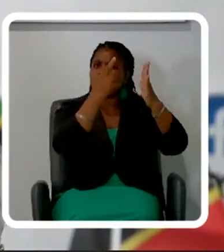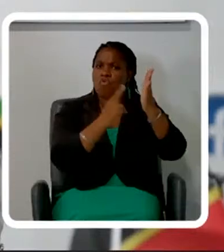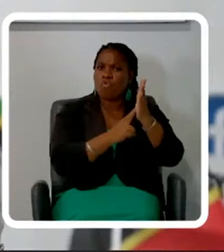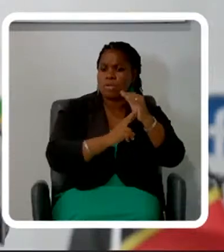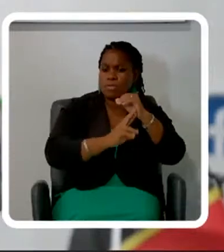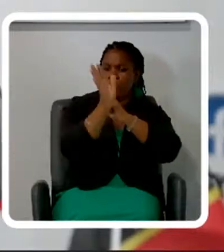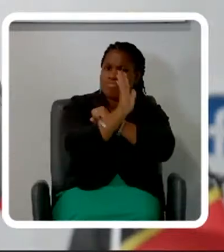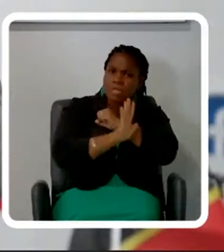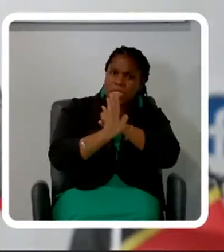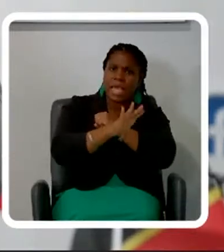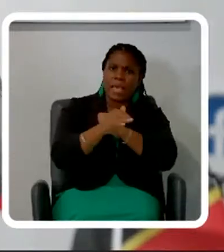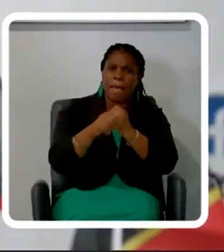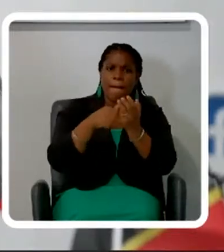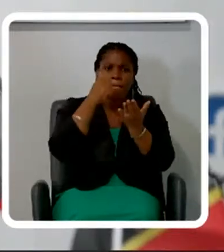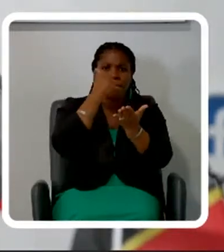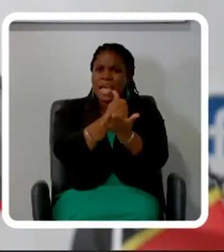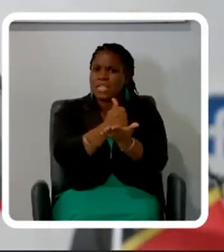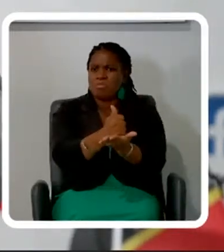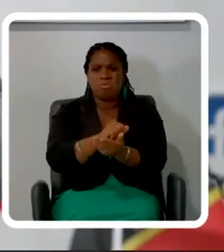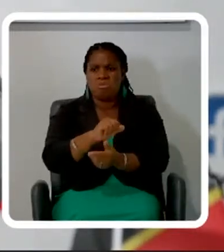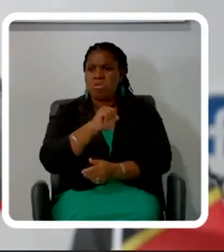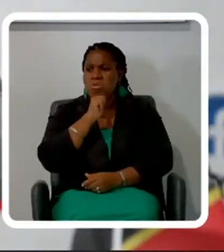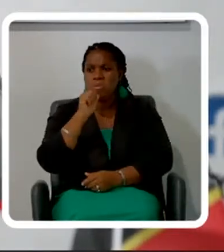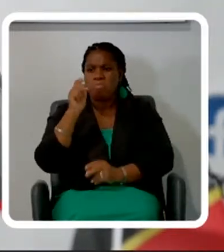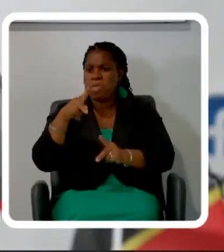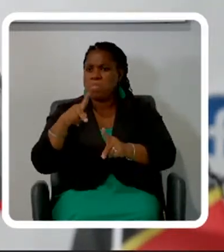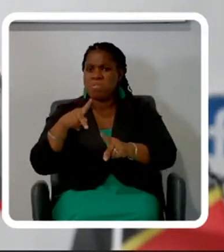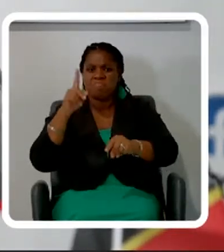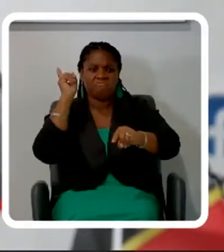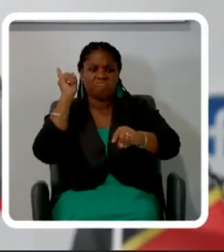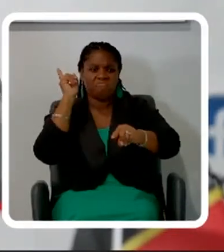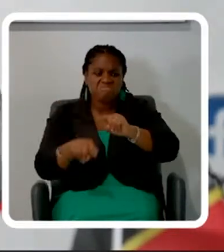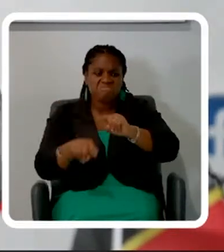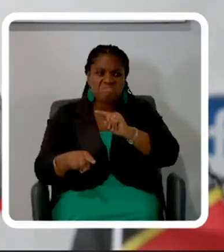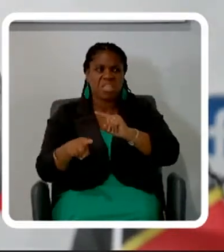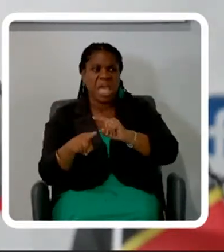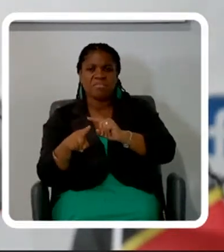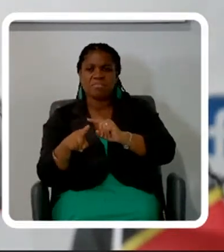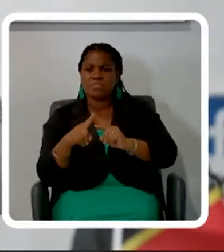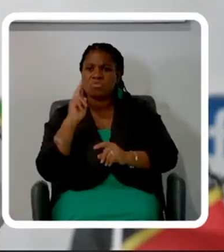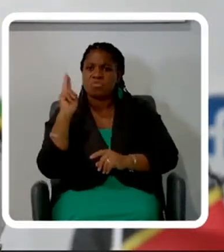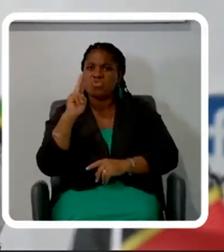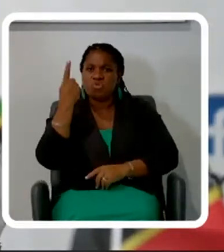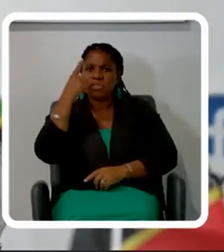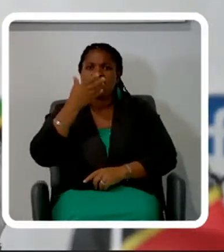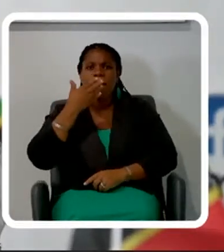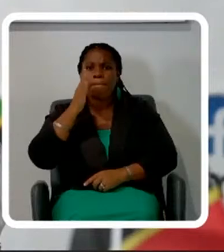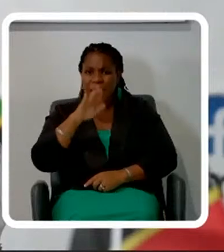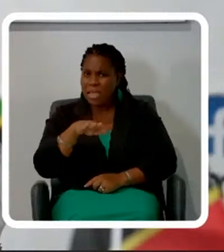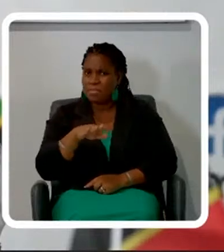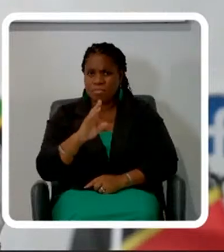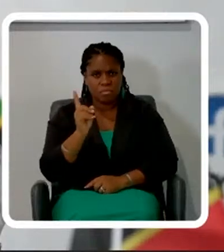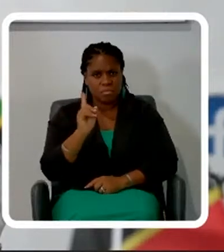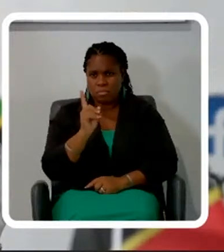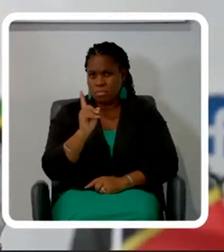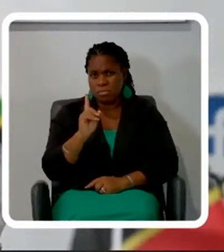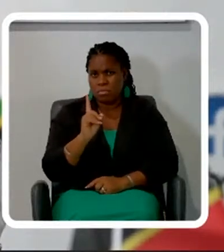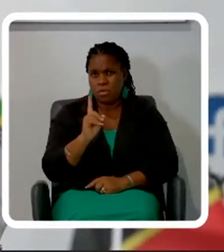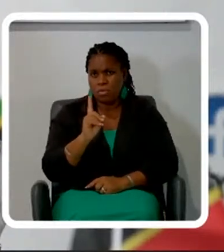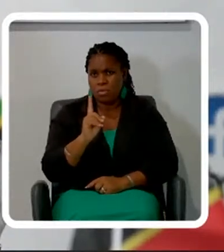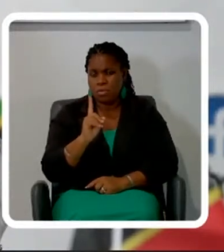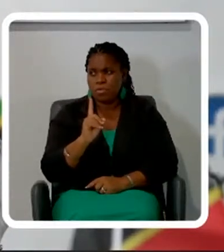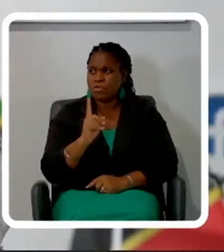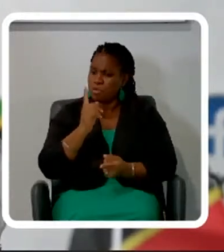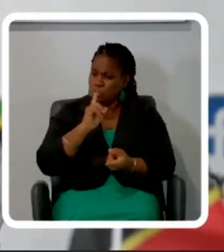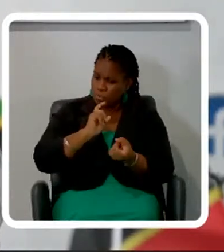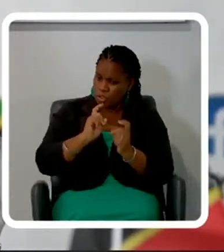of anyone else. They are dictated by us and our position of good governance. That is where we are. So